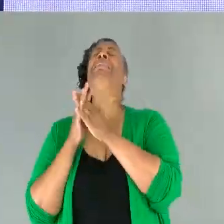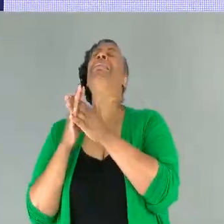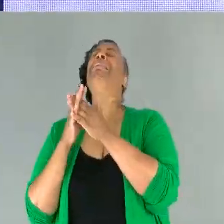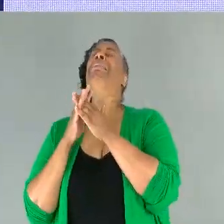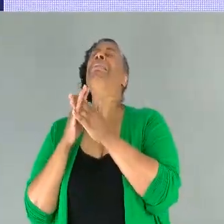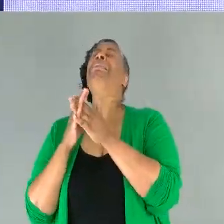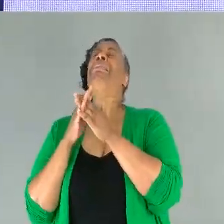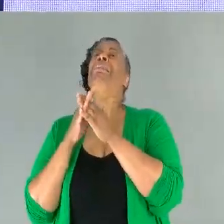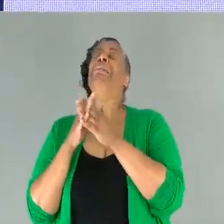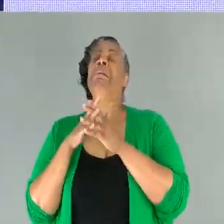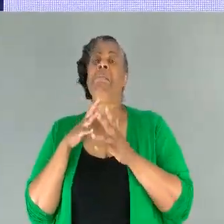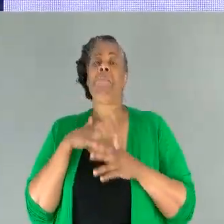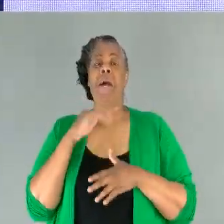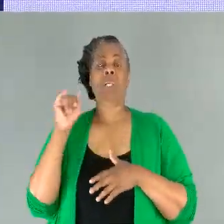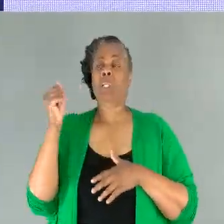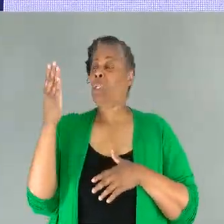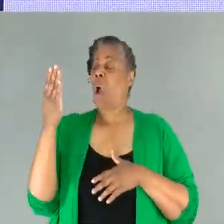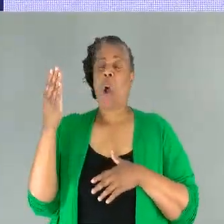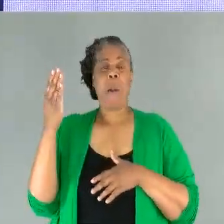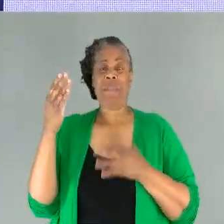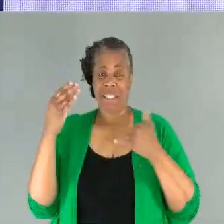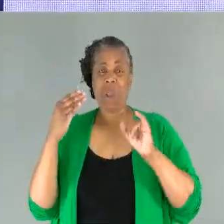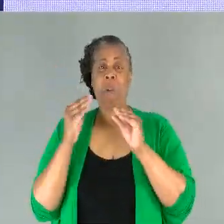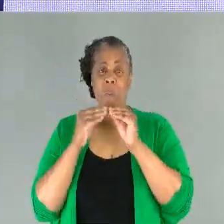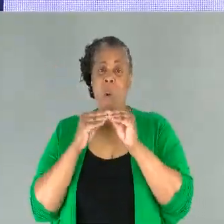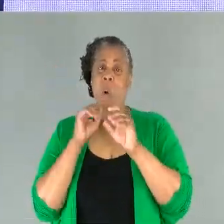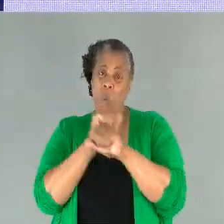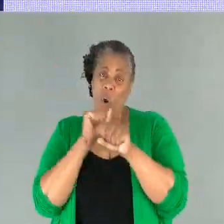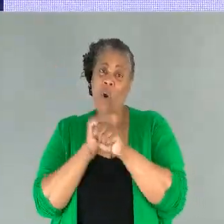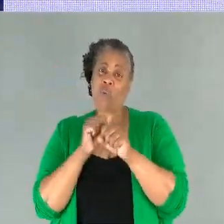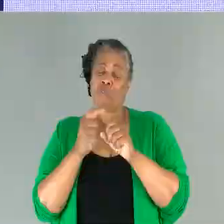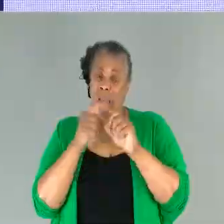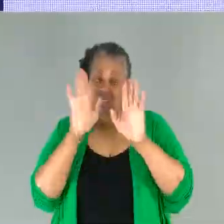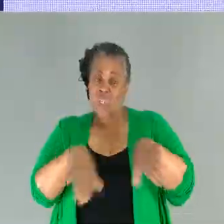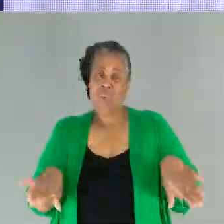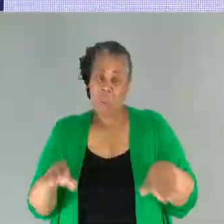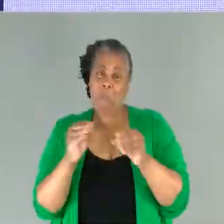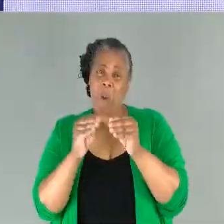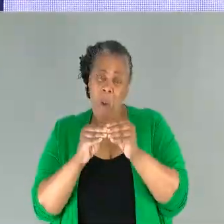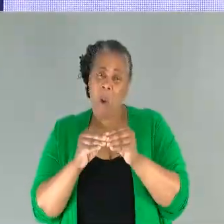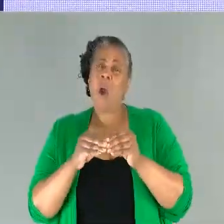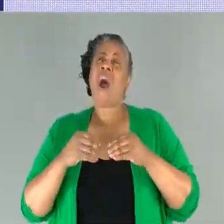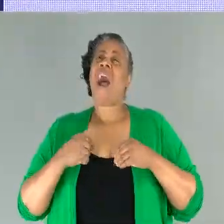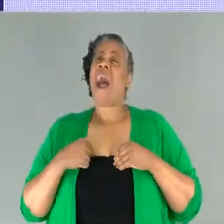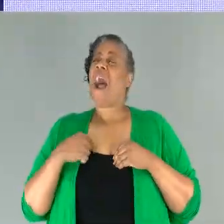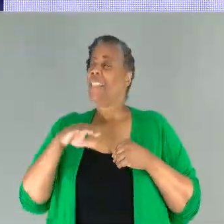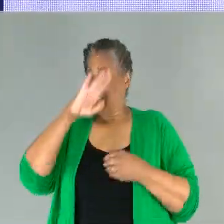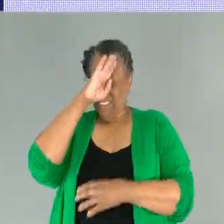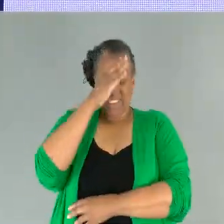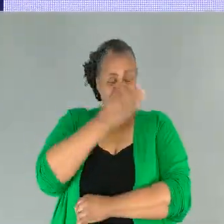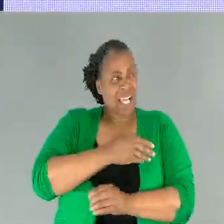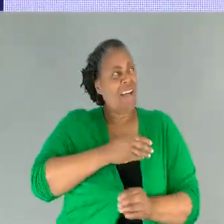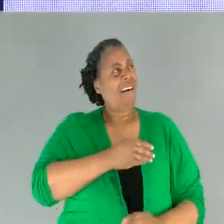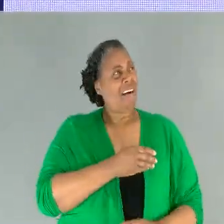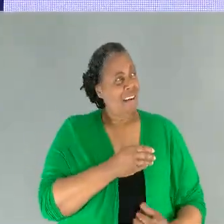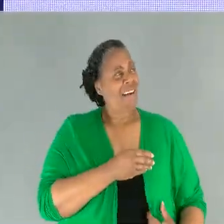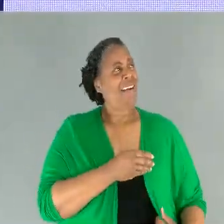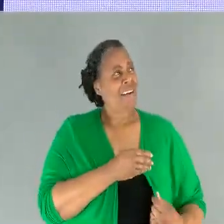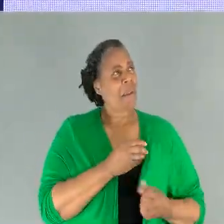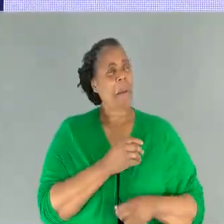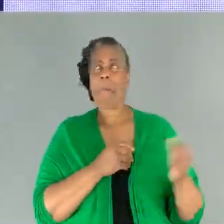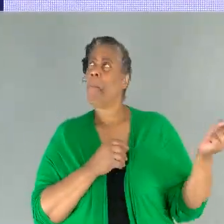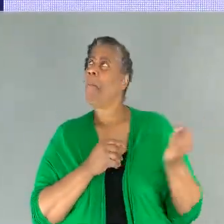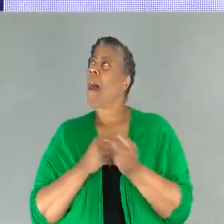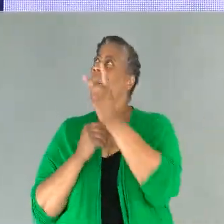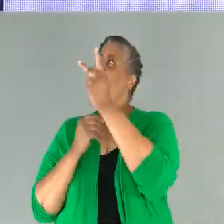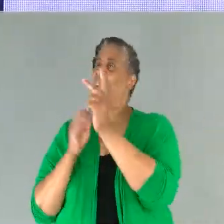My half of my job is done. There's still more that I got to do. I got to now take this boy, and I got to bring him back to